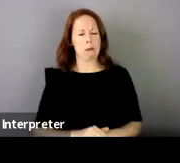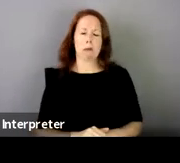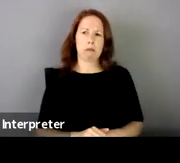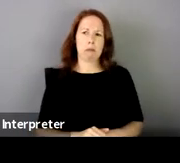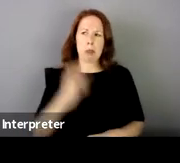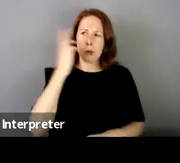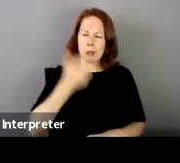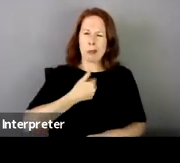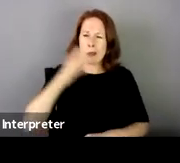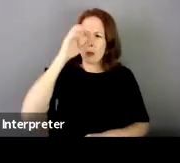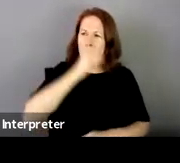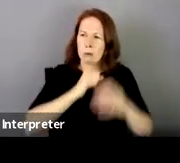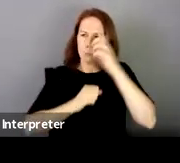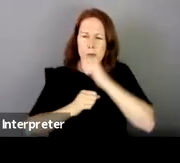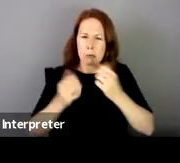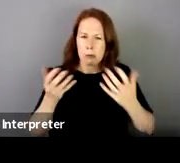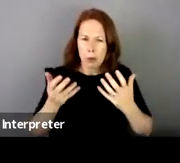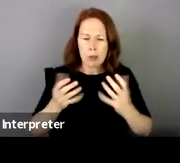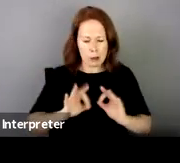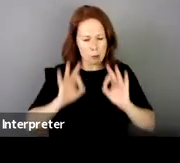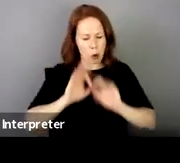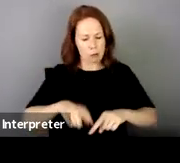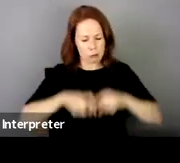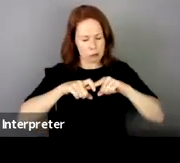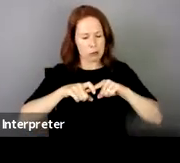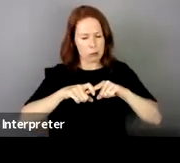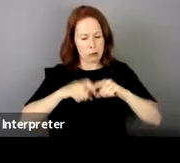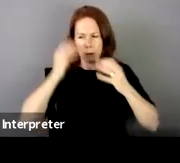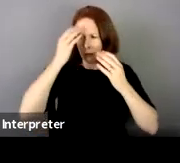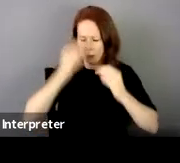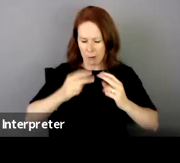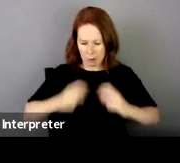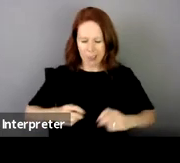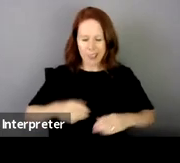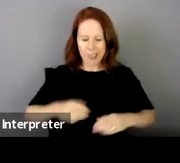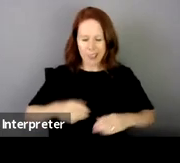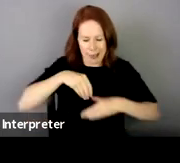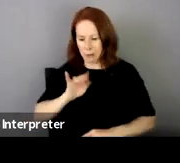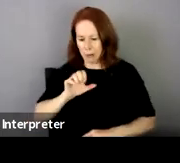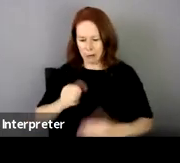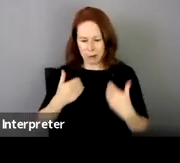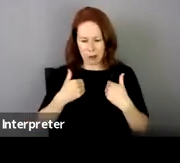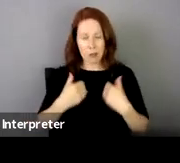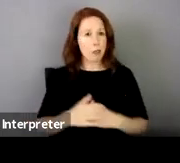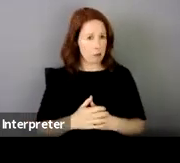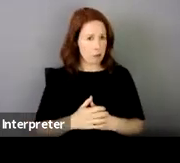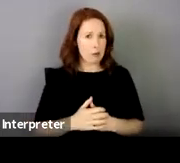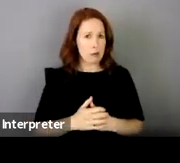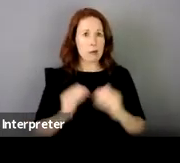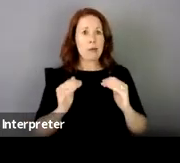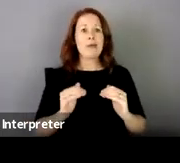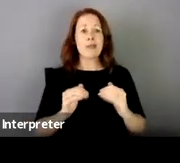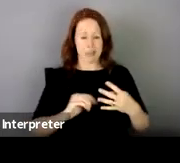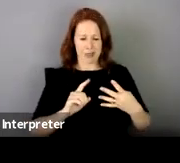making that assumption? So checking our own implicit bias. I want to say it's okay to be in the editing phase